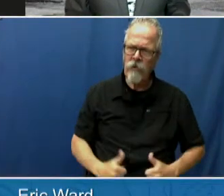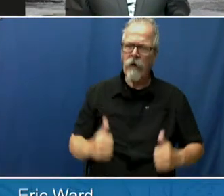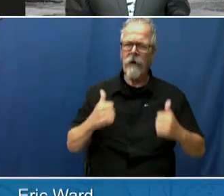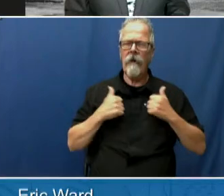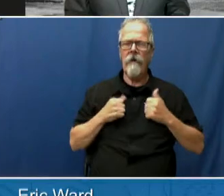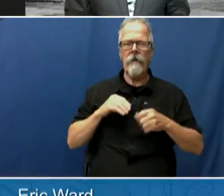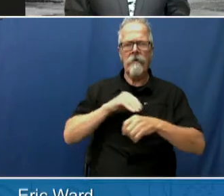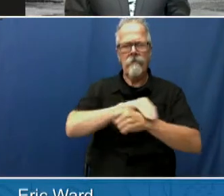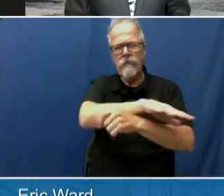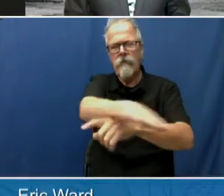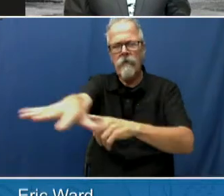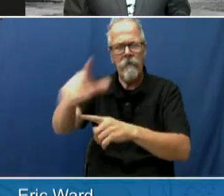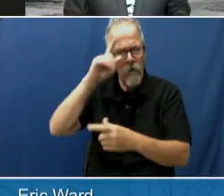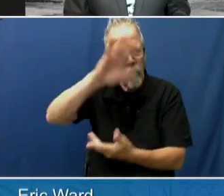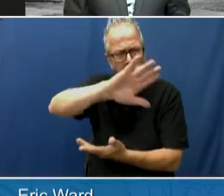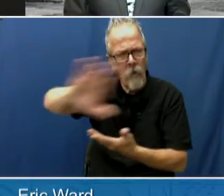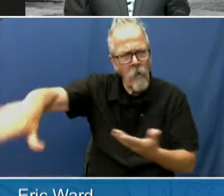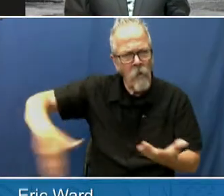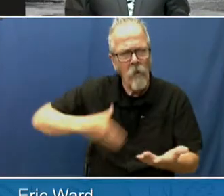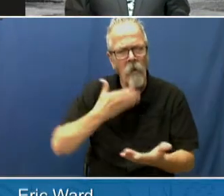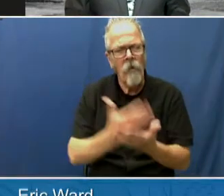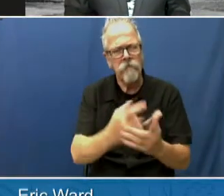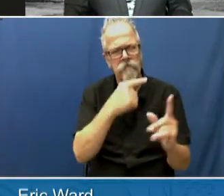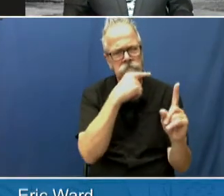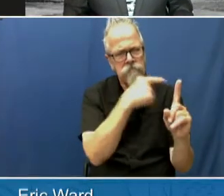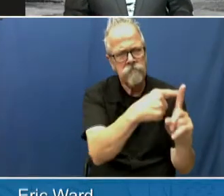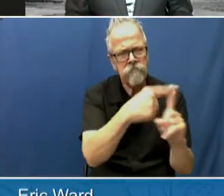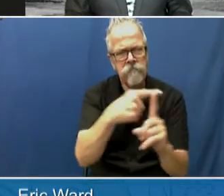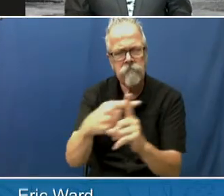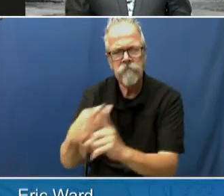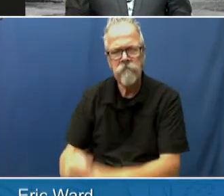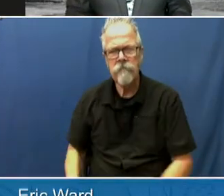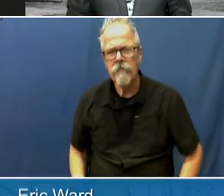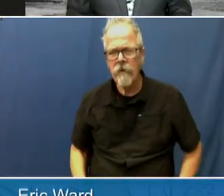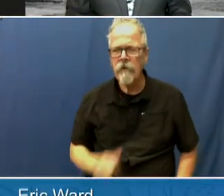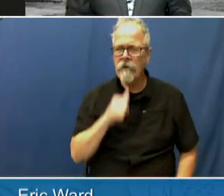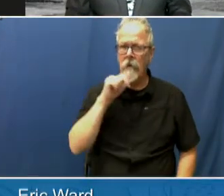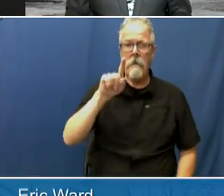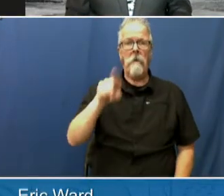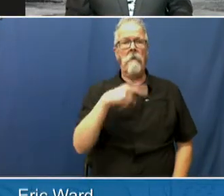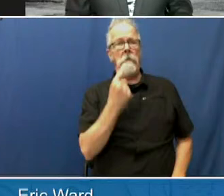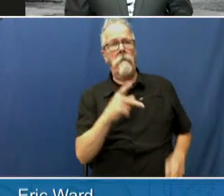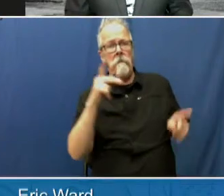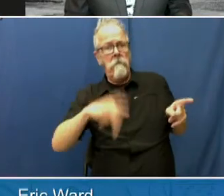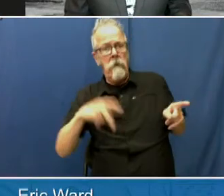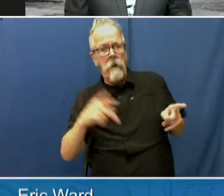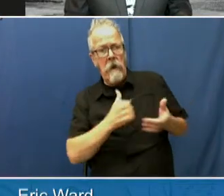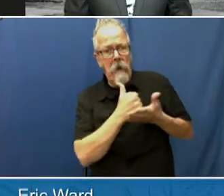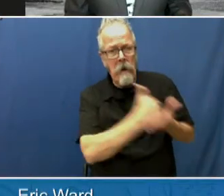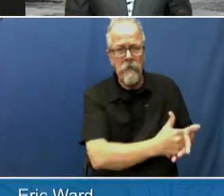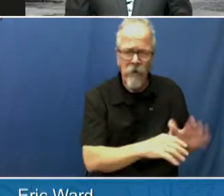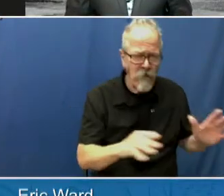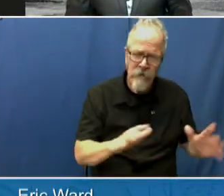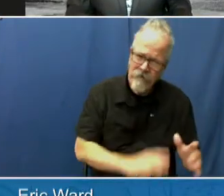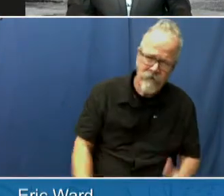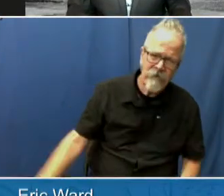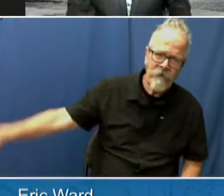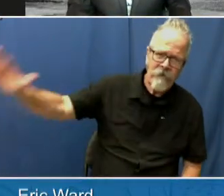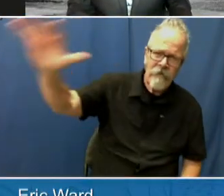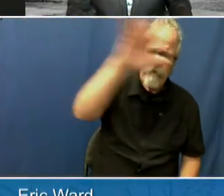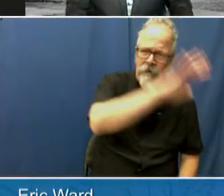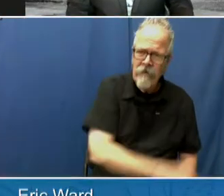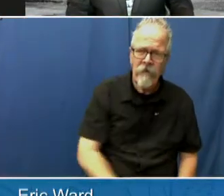about Portland versus the rest of Oregon. It can't be about cities versus the suburbs and rural